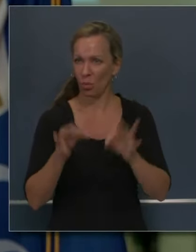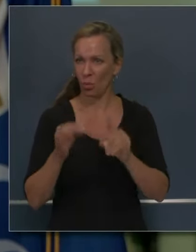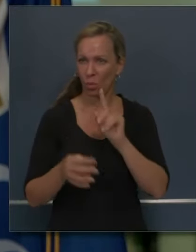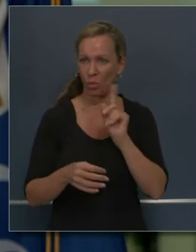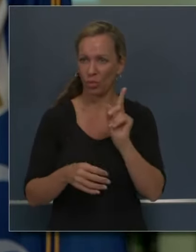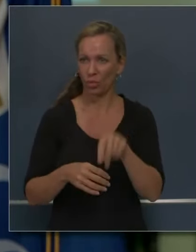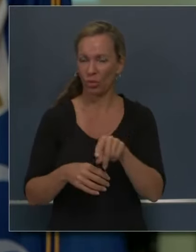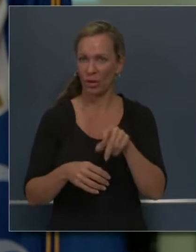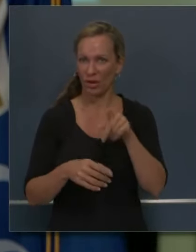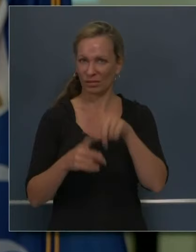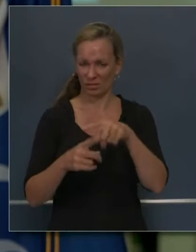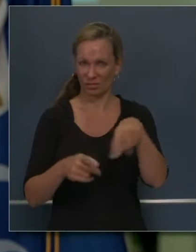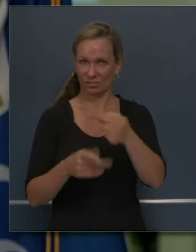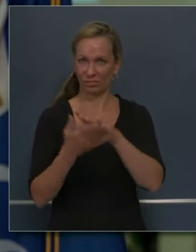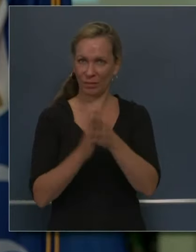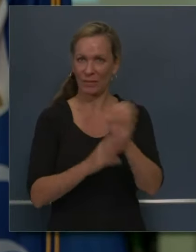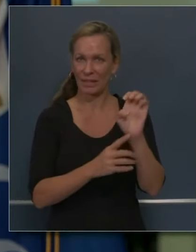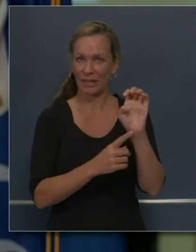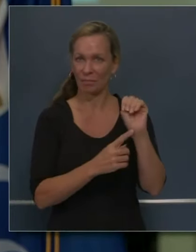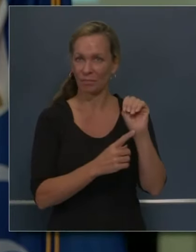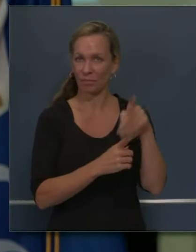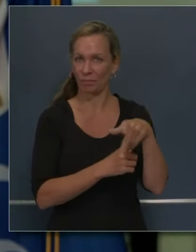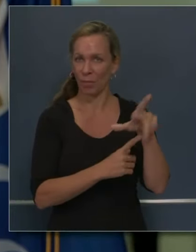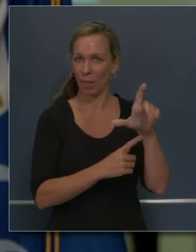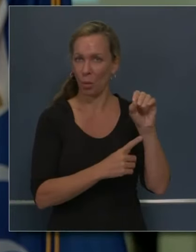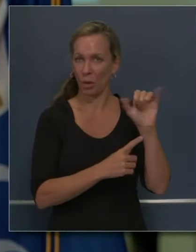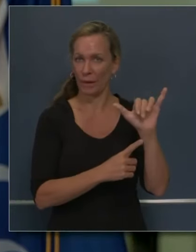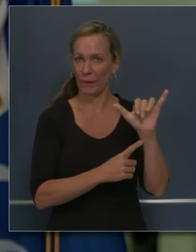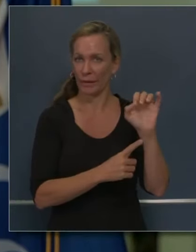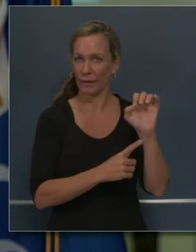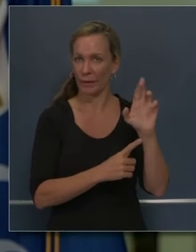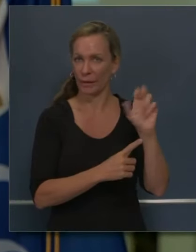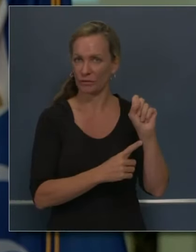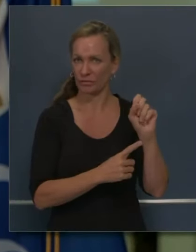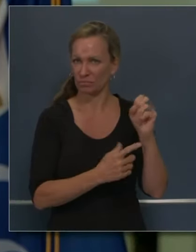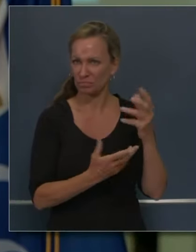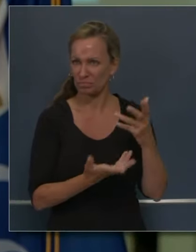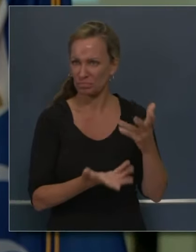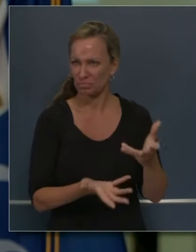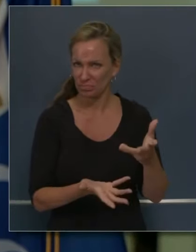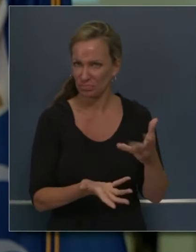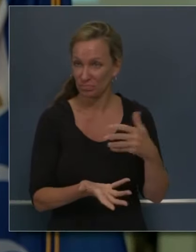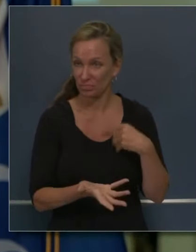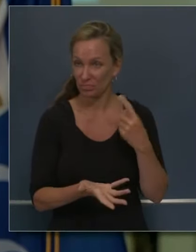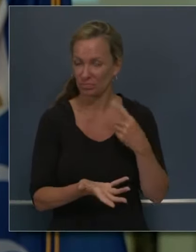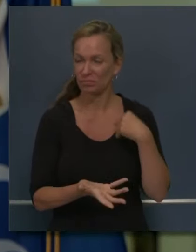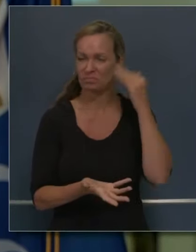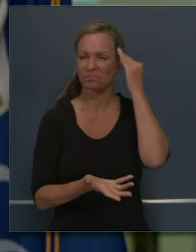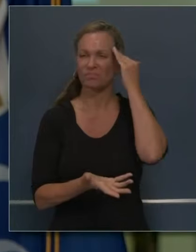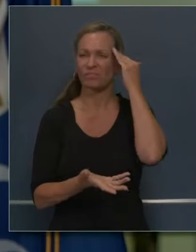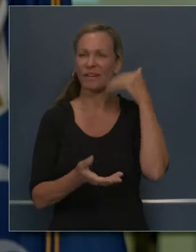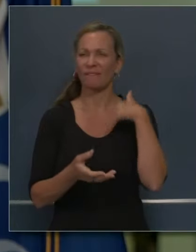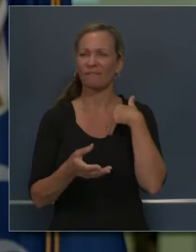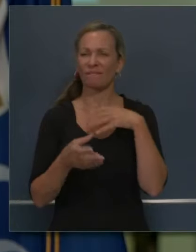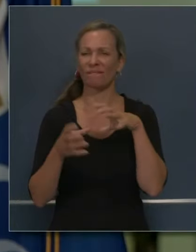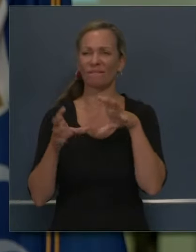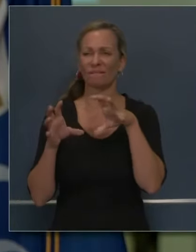Jose pleaded for a stay that would provide an opportunity for parties to come together with state leaders to negotiate a